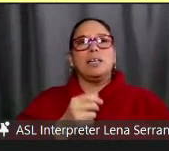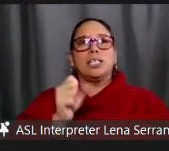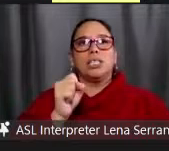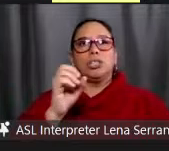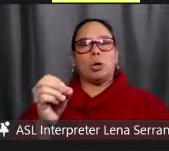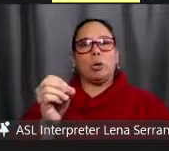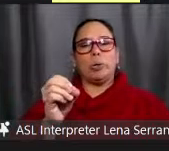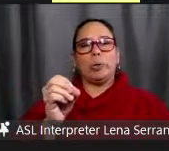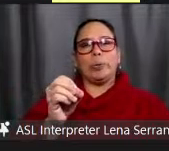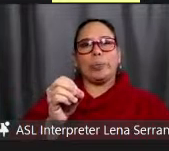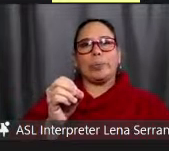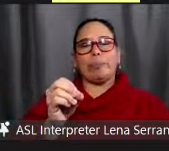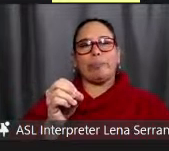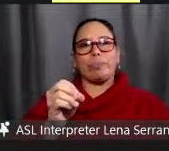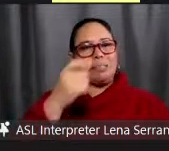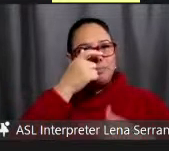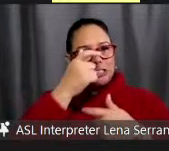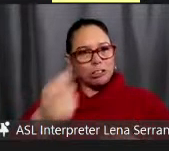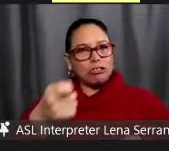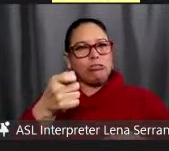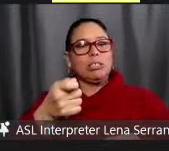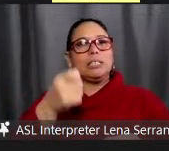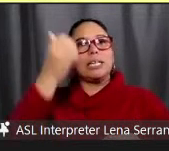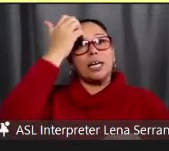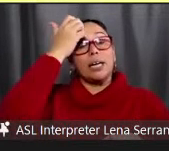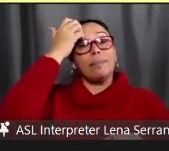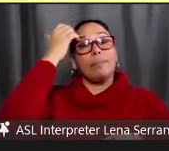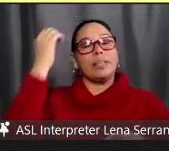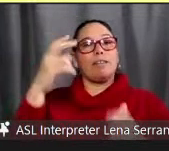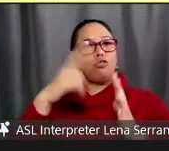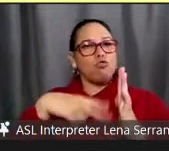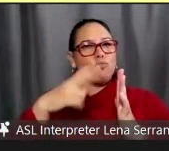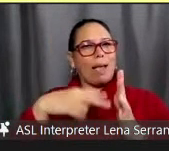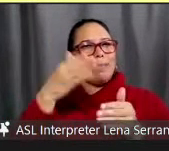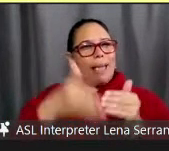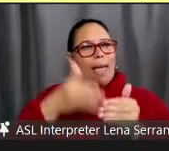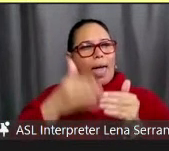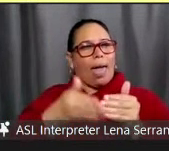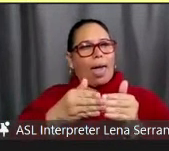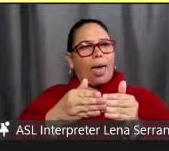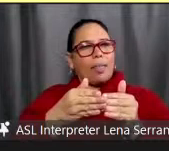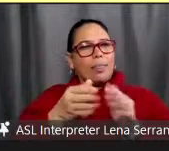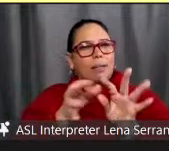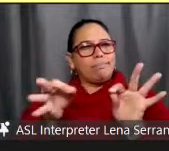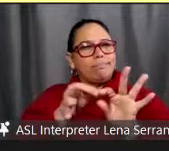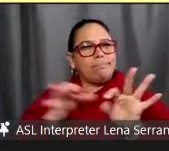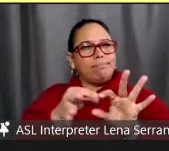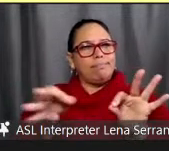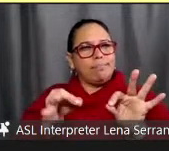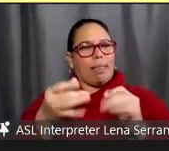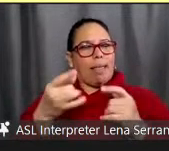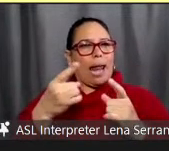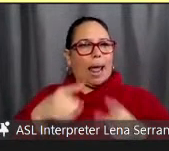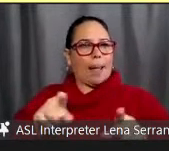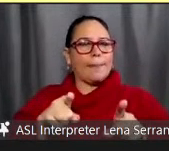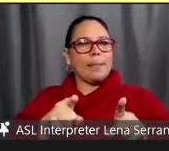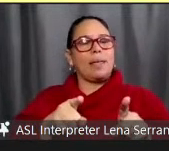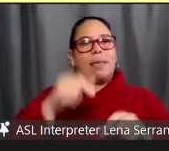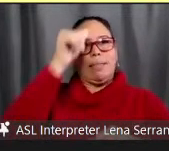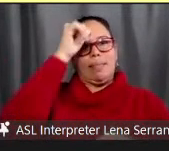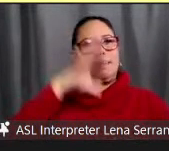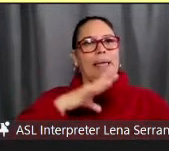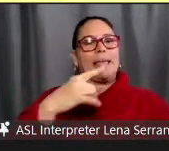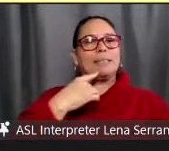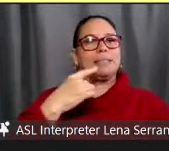So interestingly enough, if you read that blurb at the end or listened to that message that happened when the gentleman